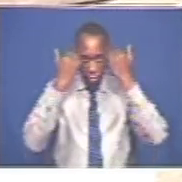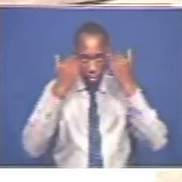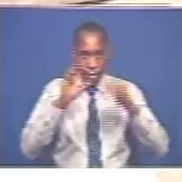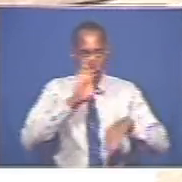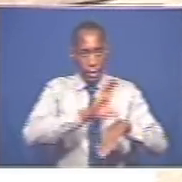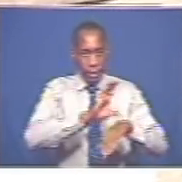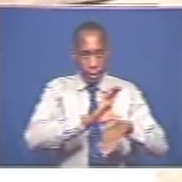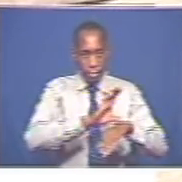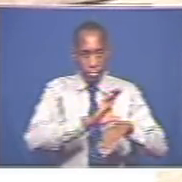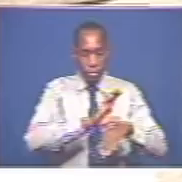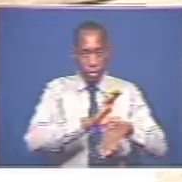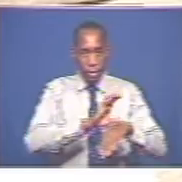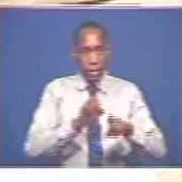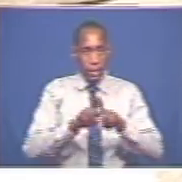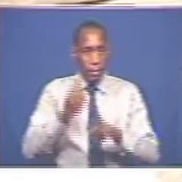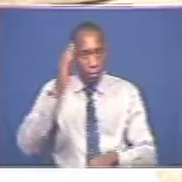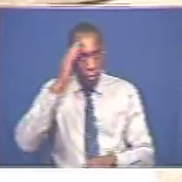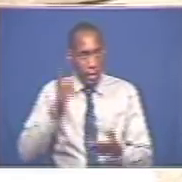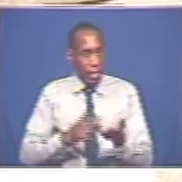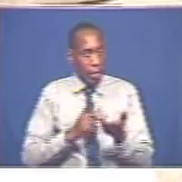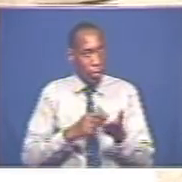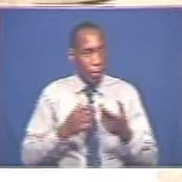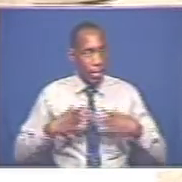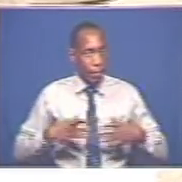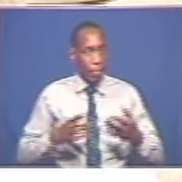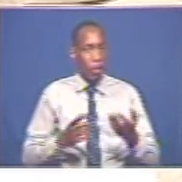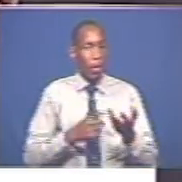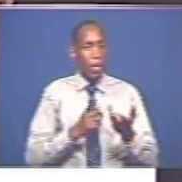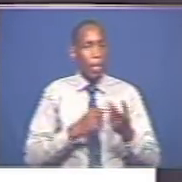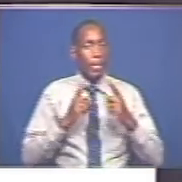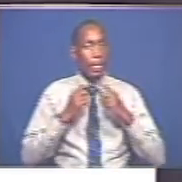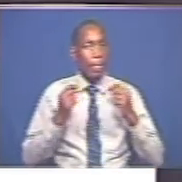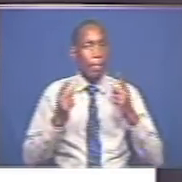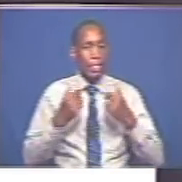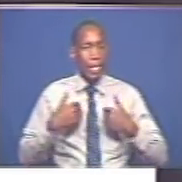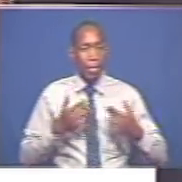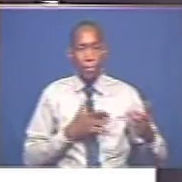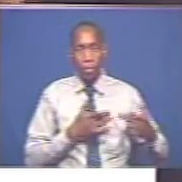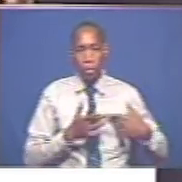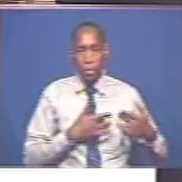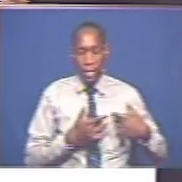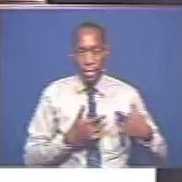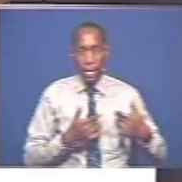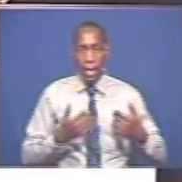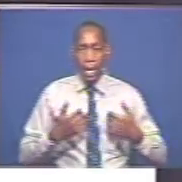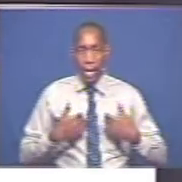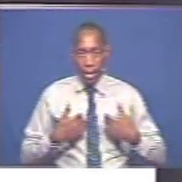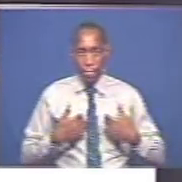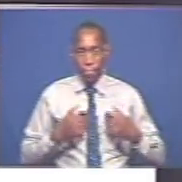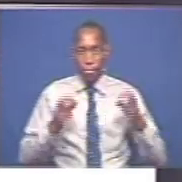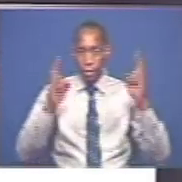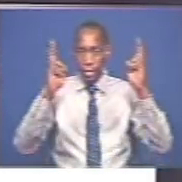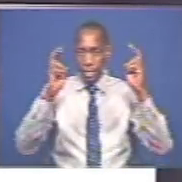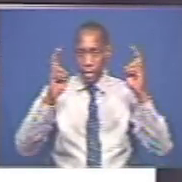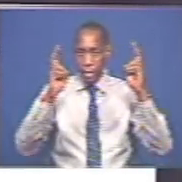in mind how many people, how many pastors are concerned that there's something really absolutely wrong or not